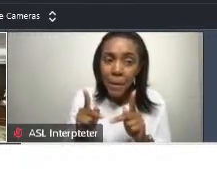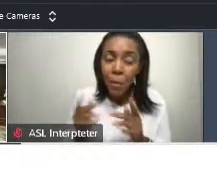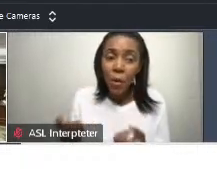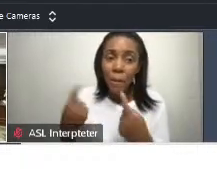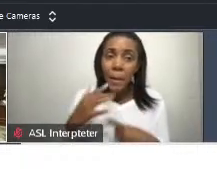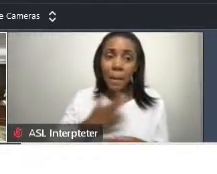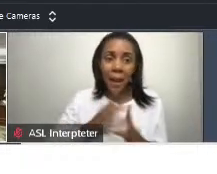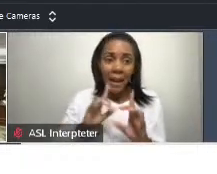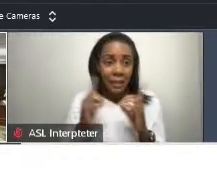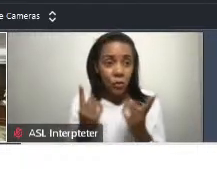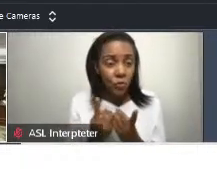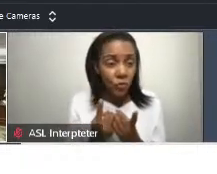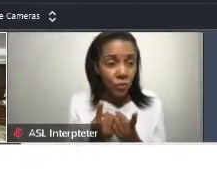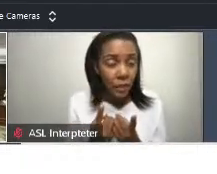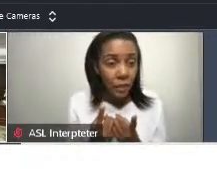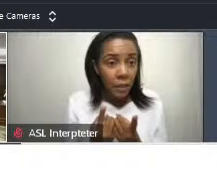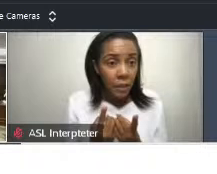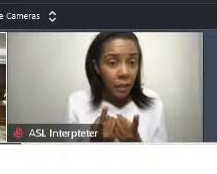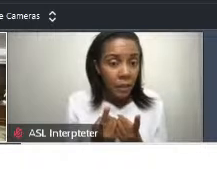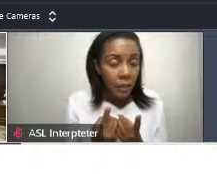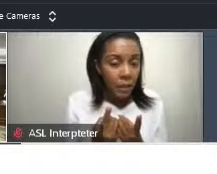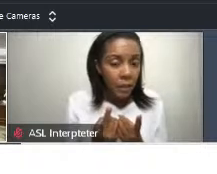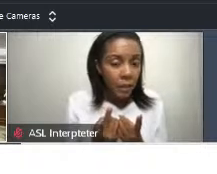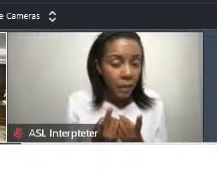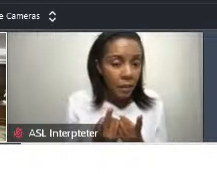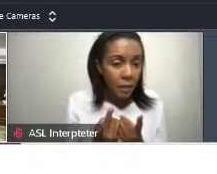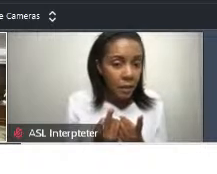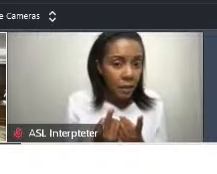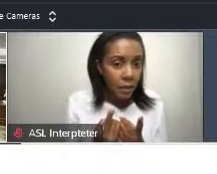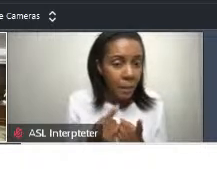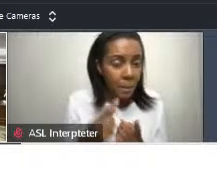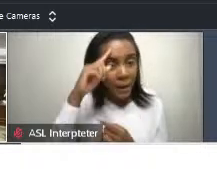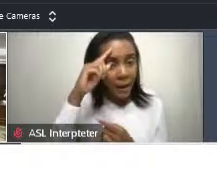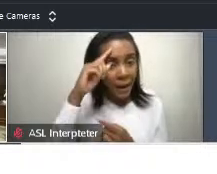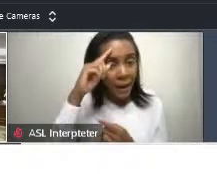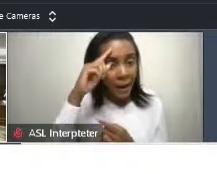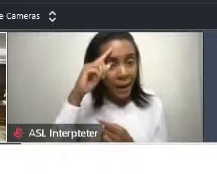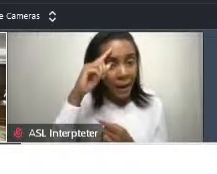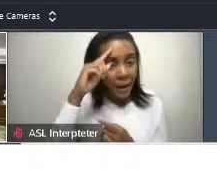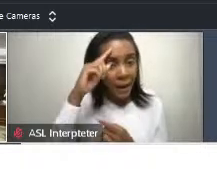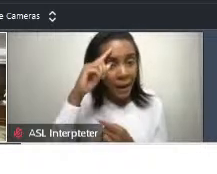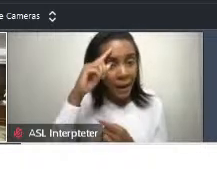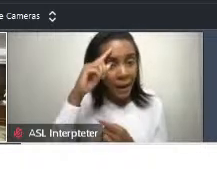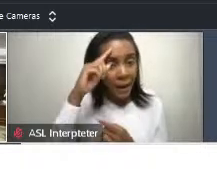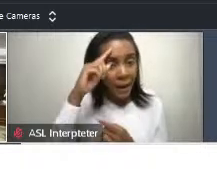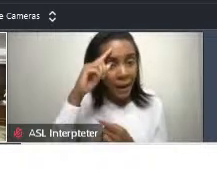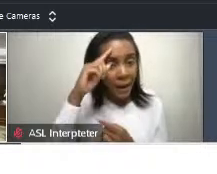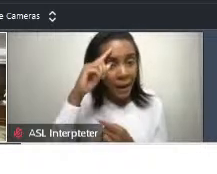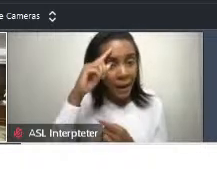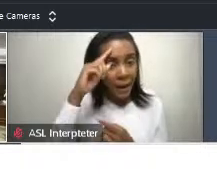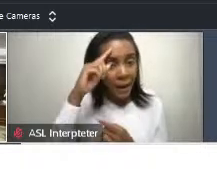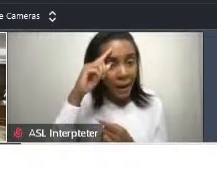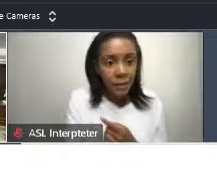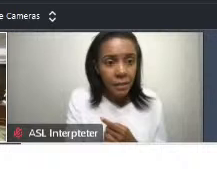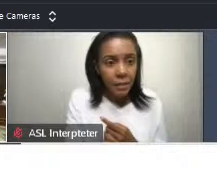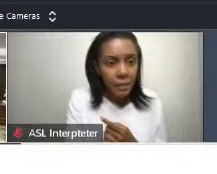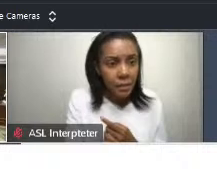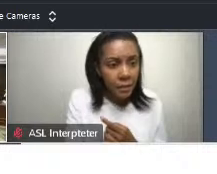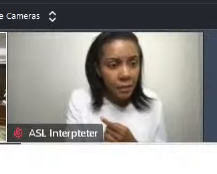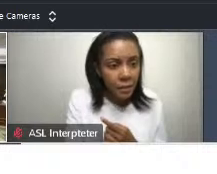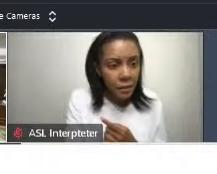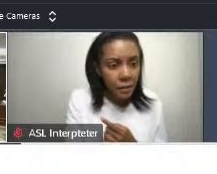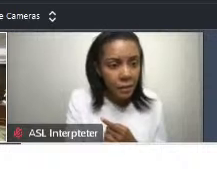district, you know, District 3, because, hey, people that live in that particular